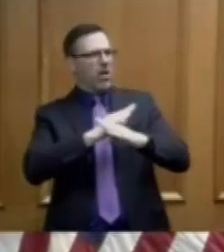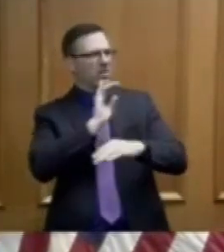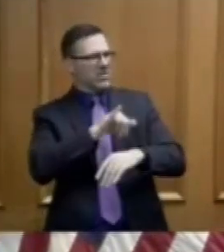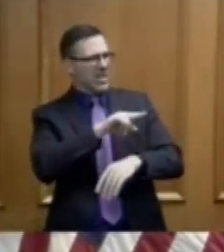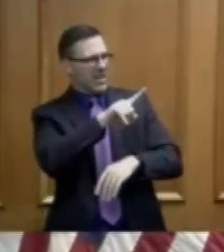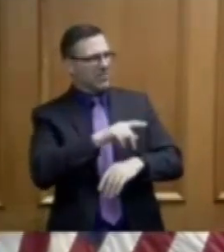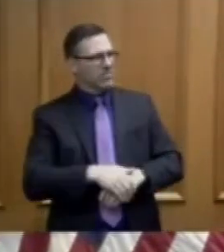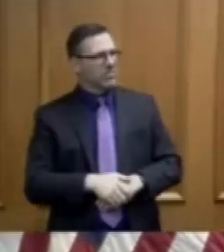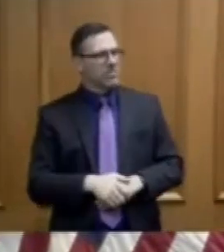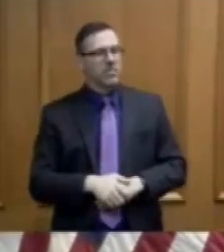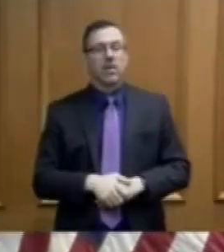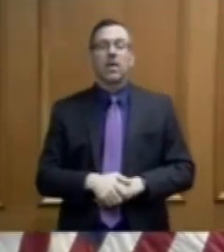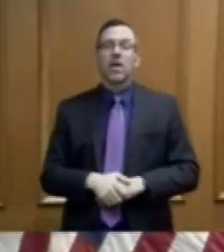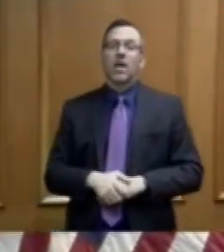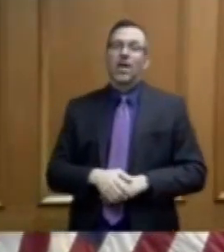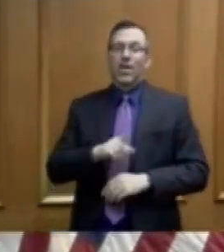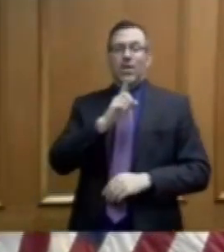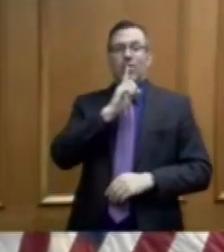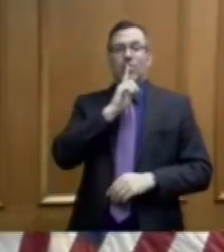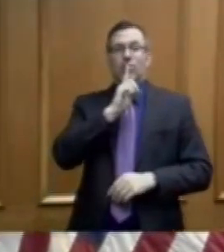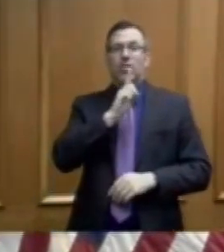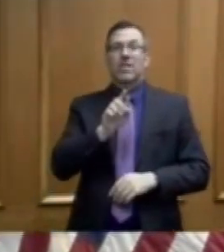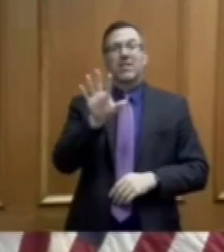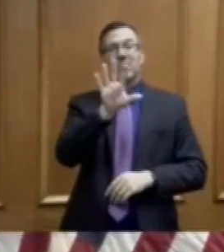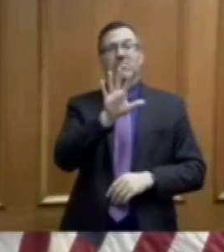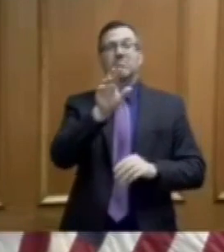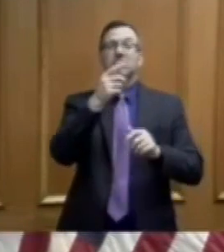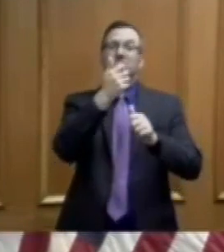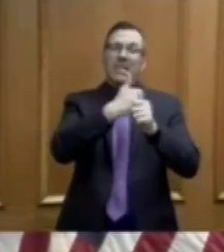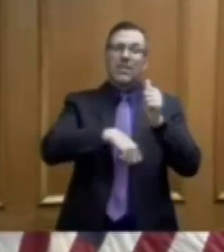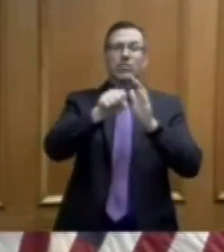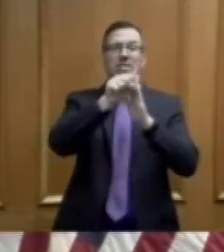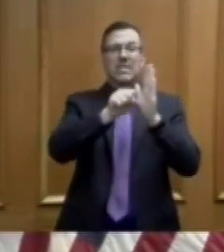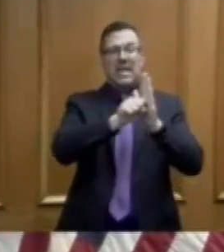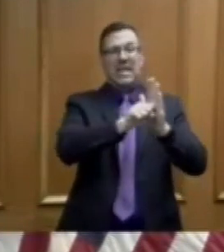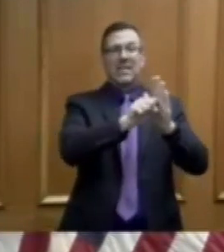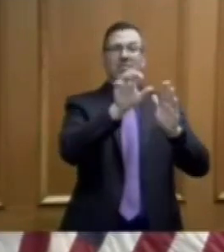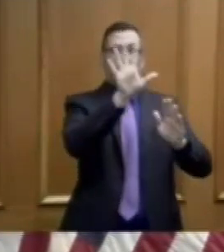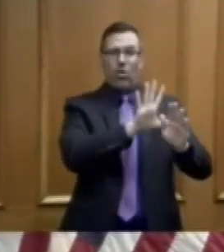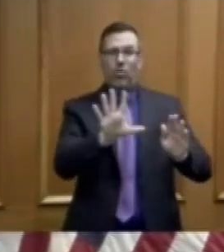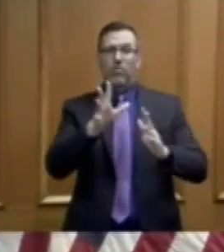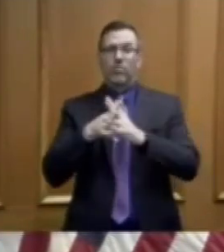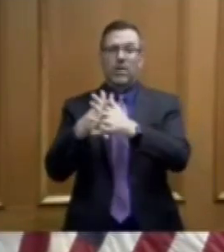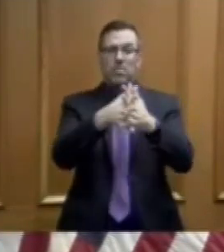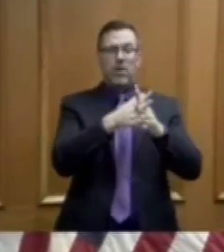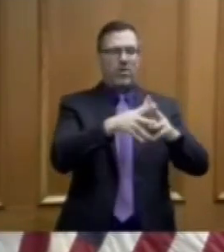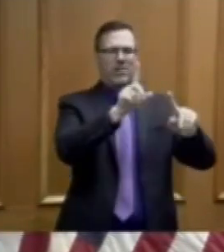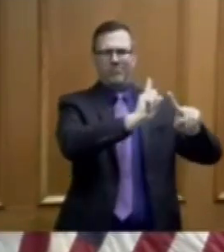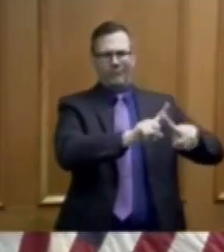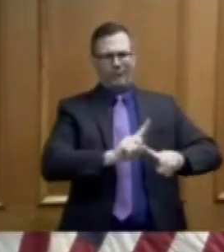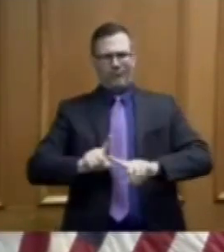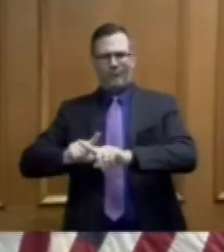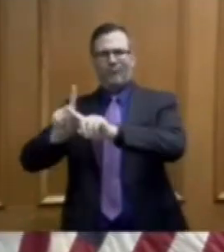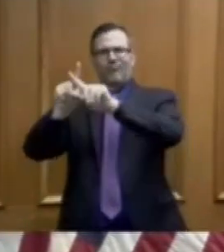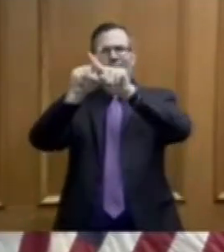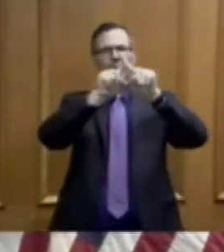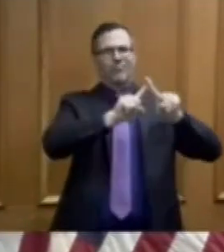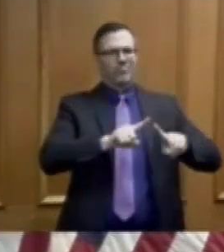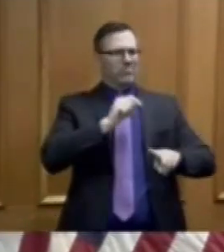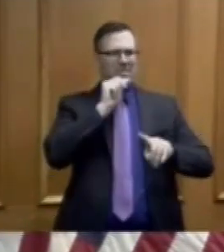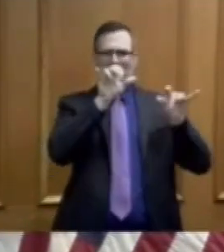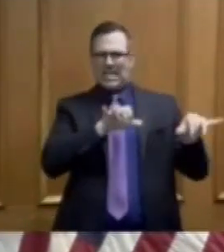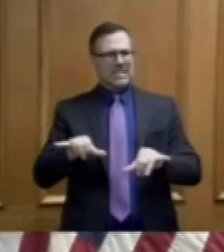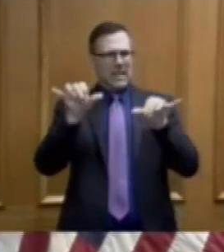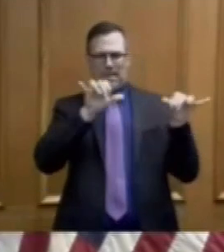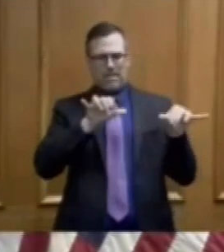wide range of efforts across the country, none of which have given much real data or